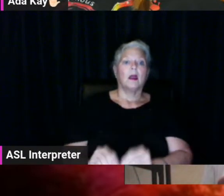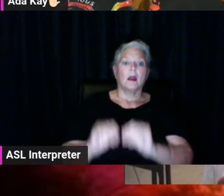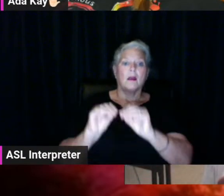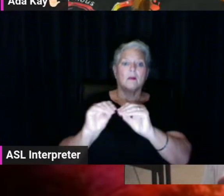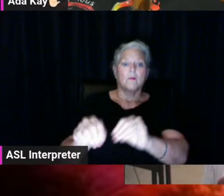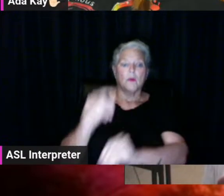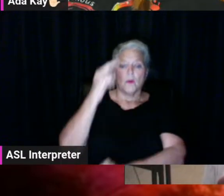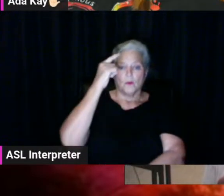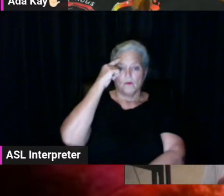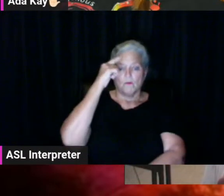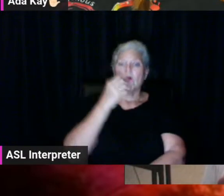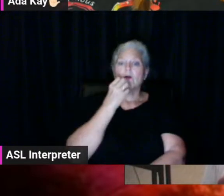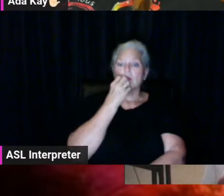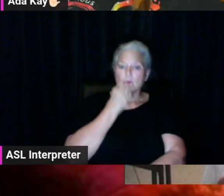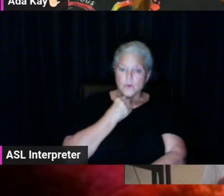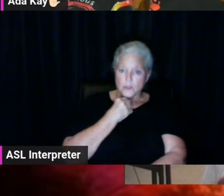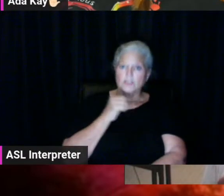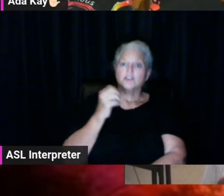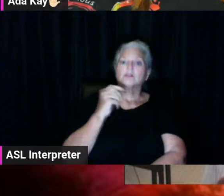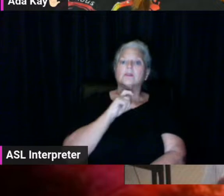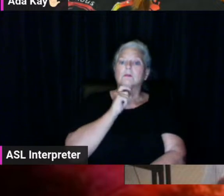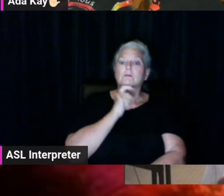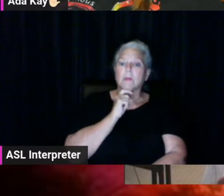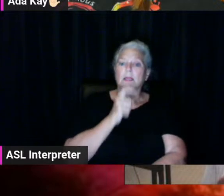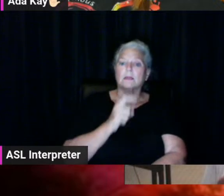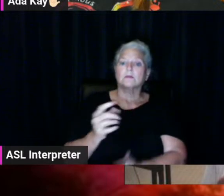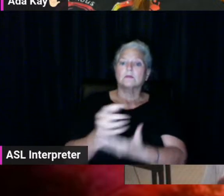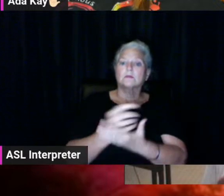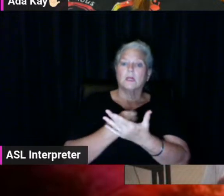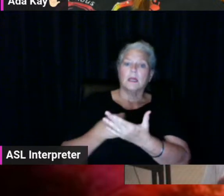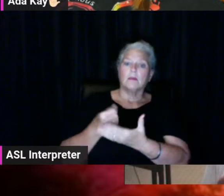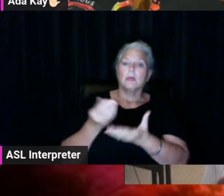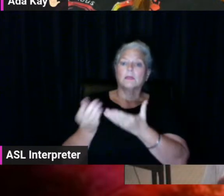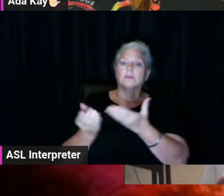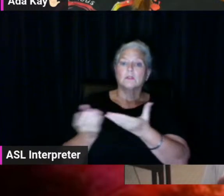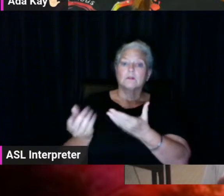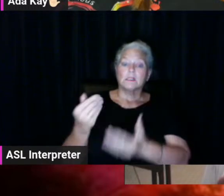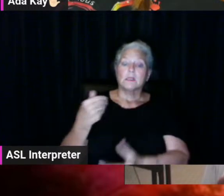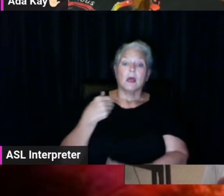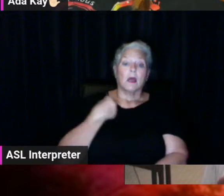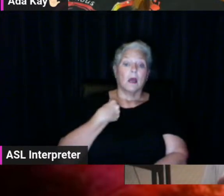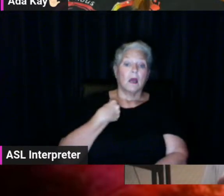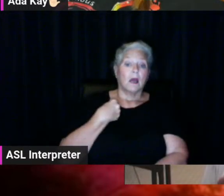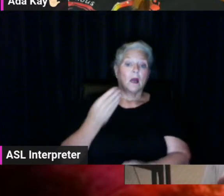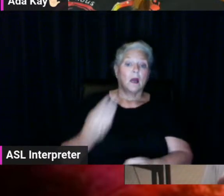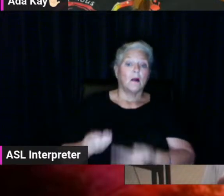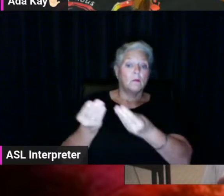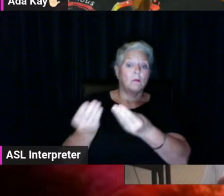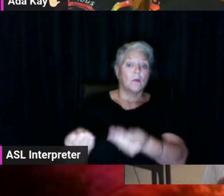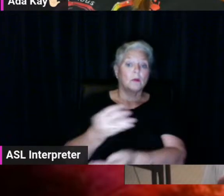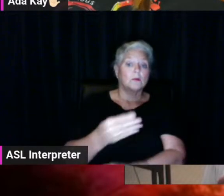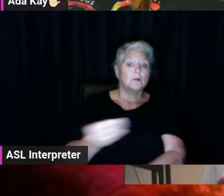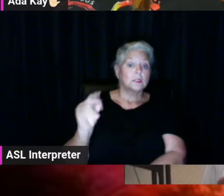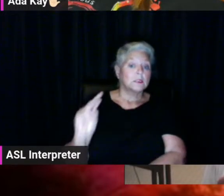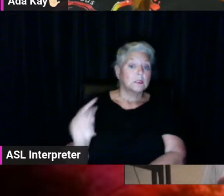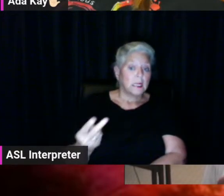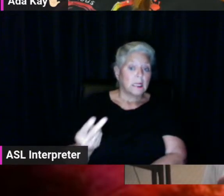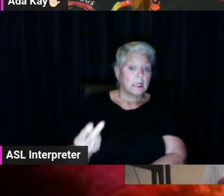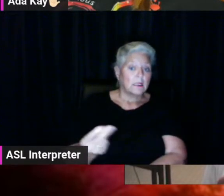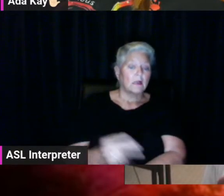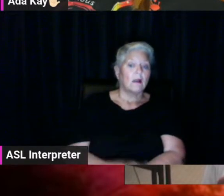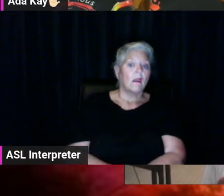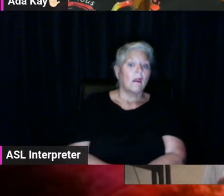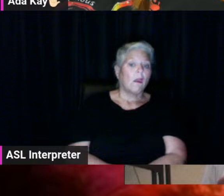reclaiming service. Okay. Do I have a second for that? All right. Mr. Conley? This isn't,